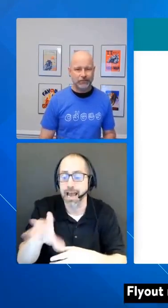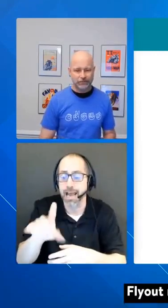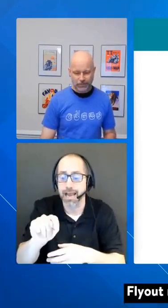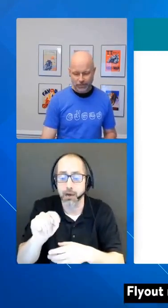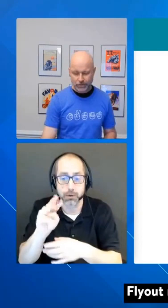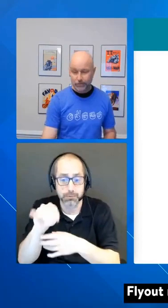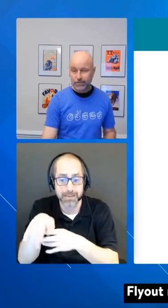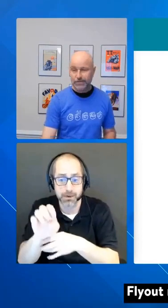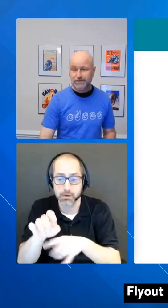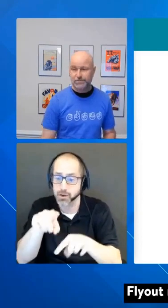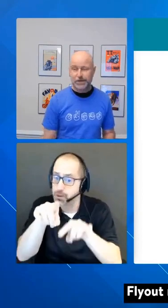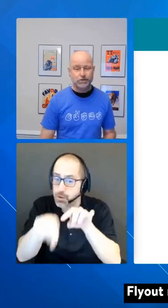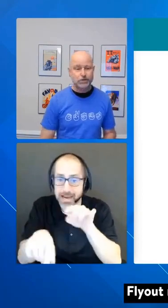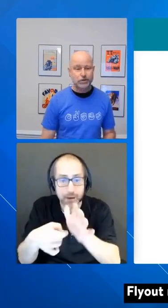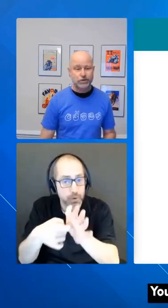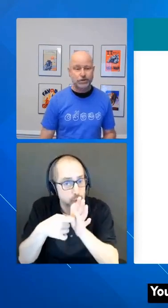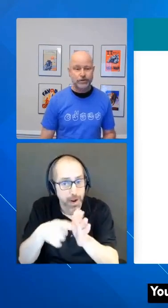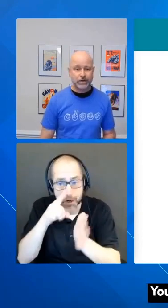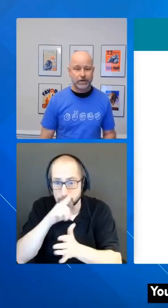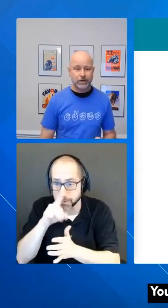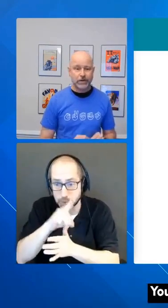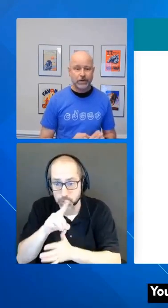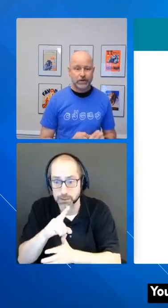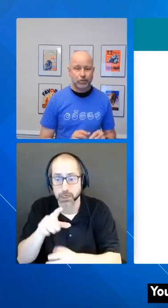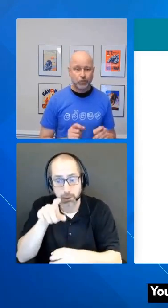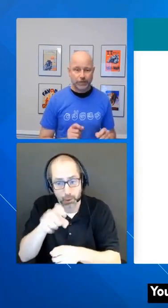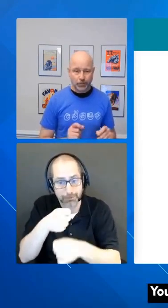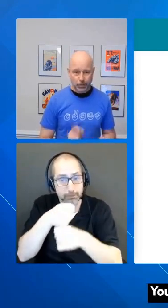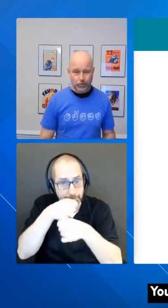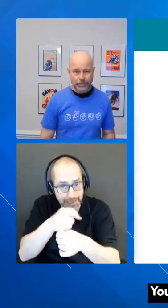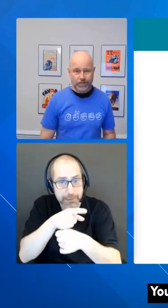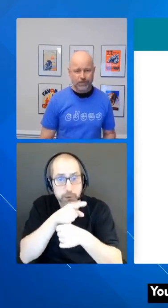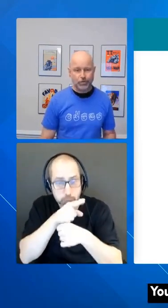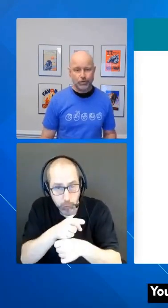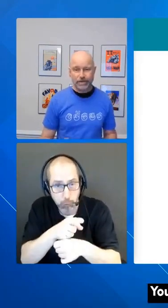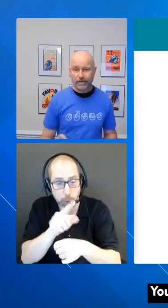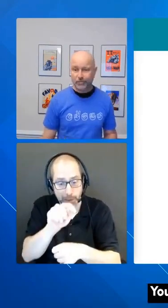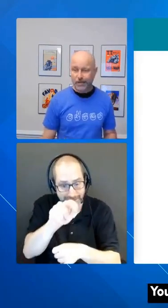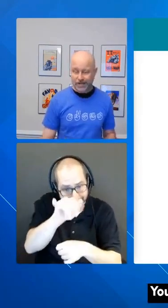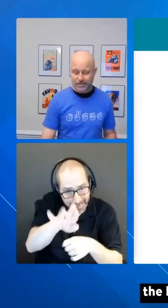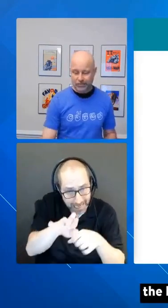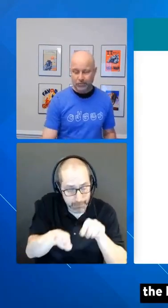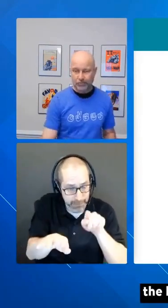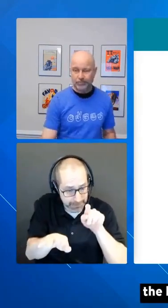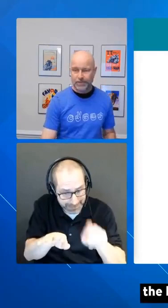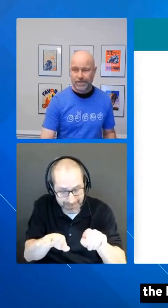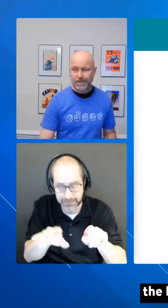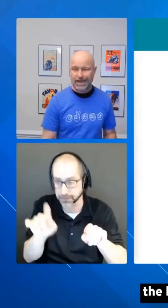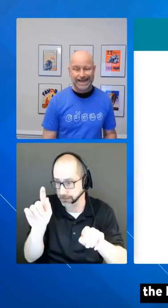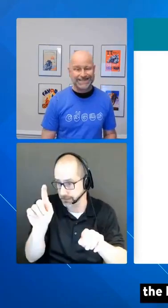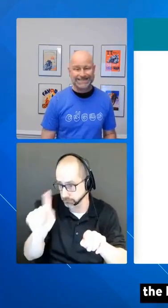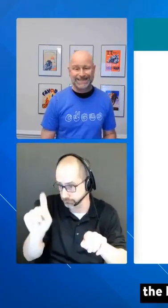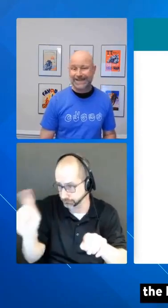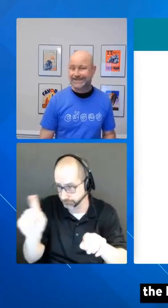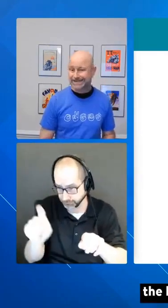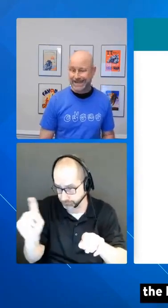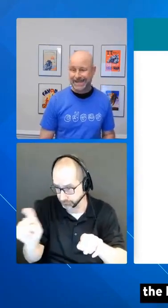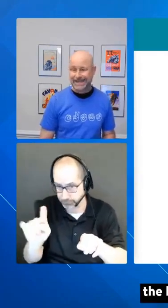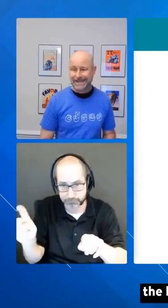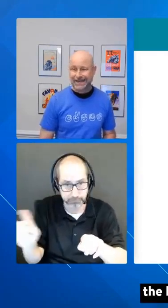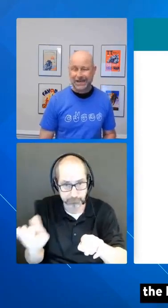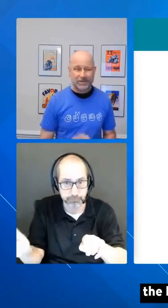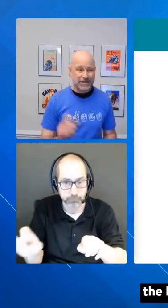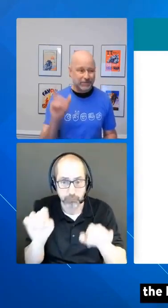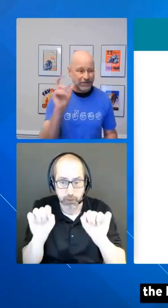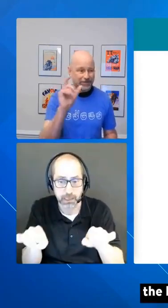require a mouse. You need to make sure they work with the keyboard, and if possible, add a slight